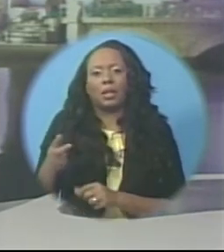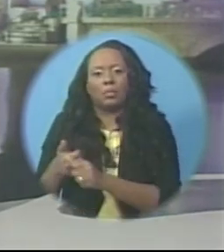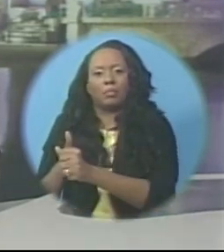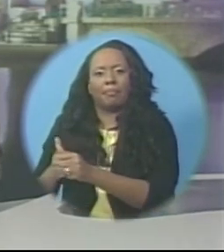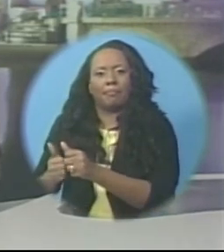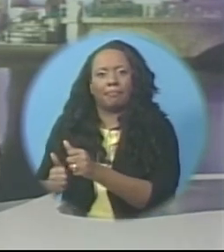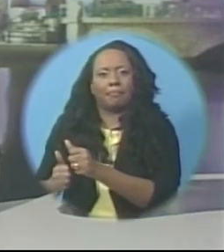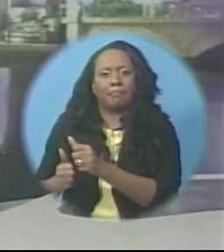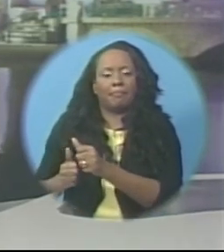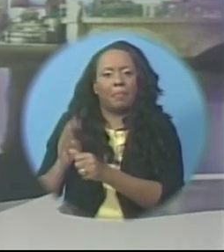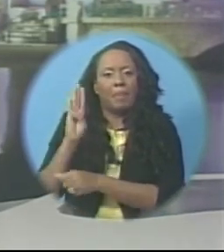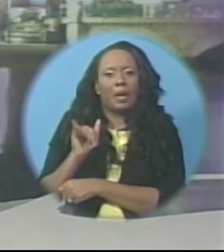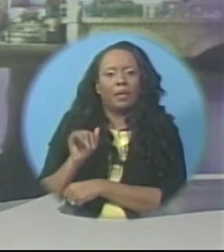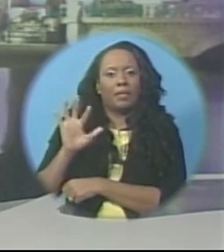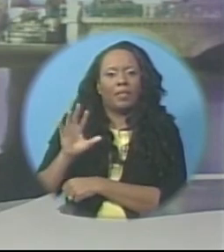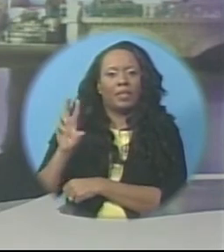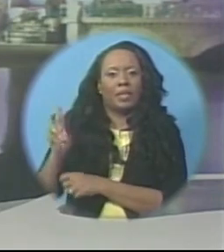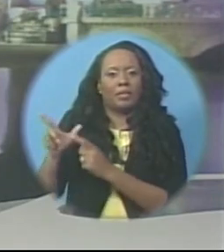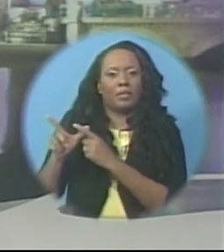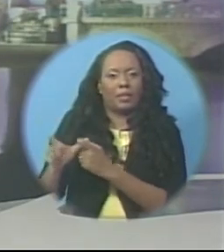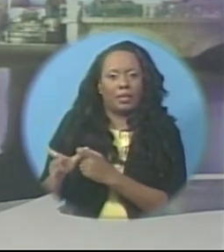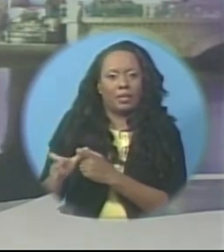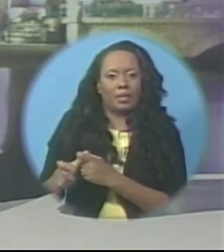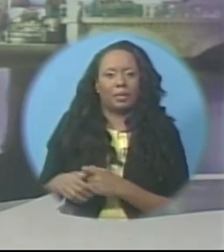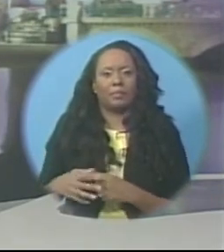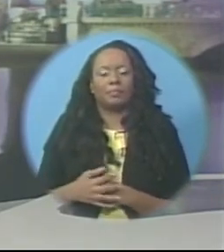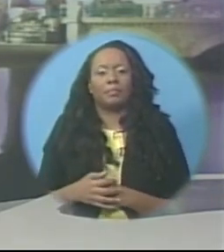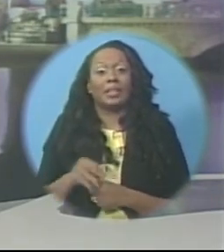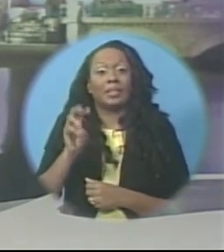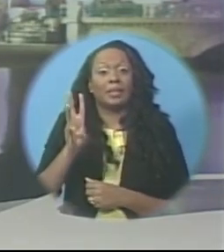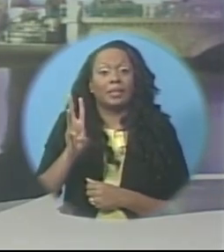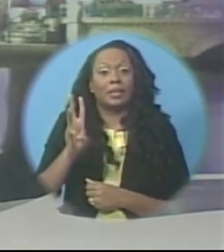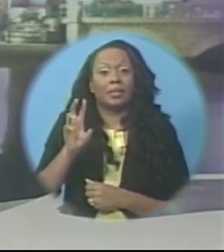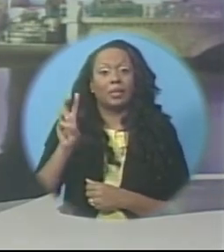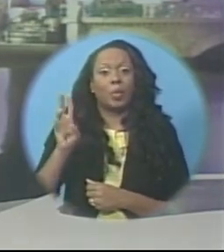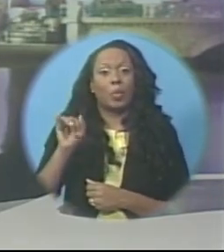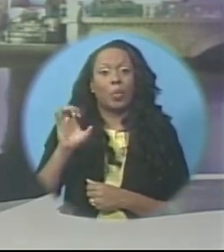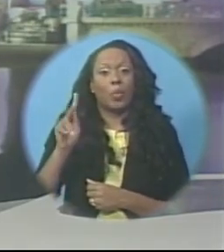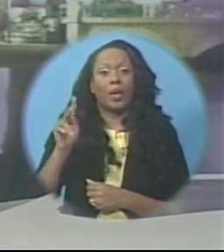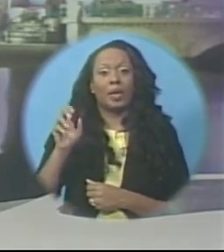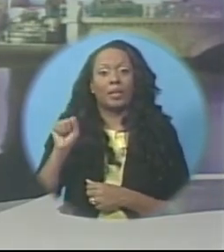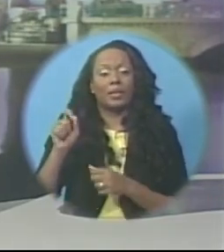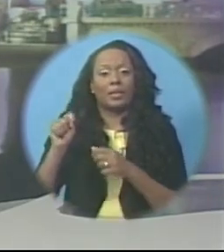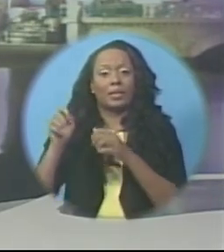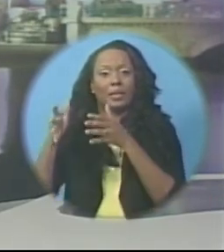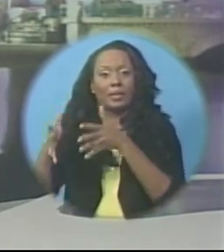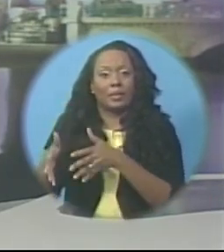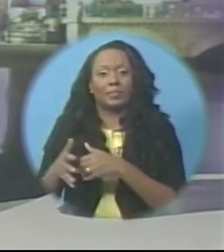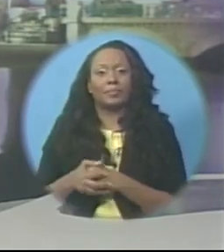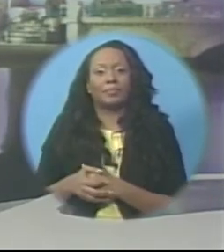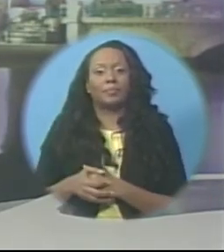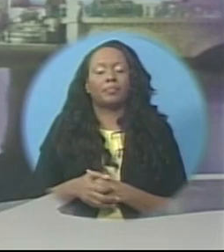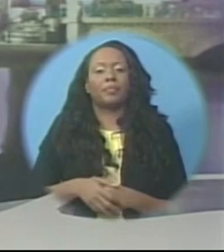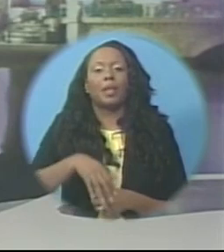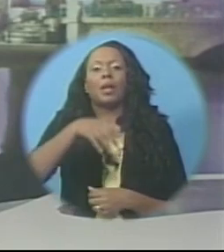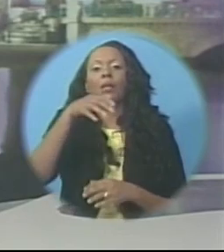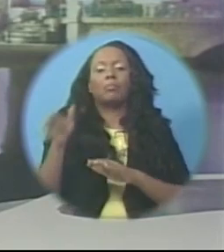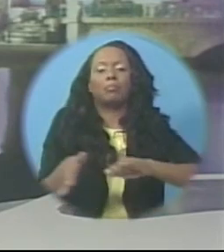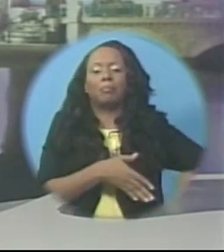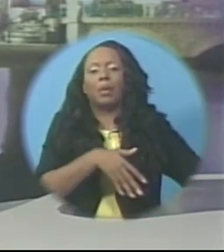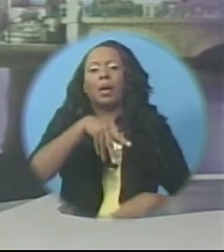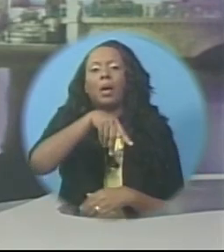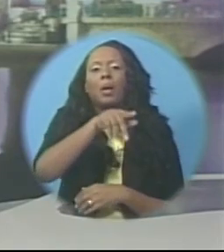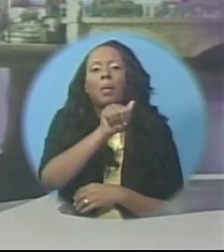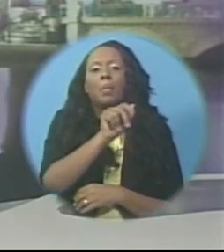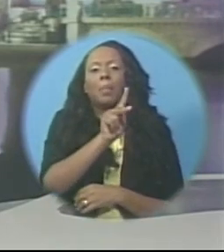runs, with 6 wickets remaining. Meanwhile, in Hamilton, Pakistan require another 364 runs with 10 wickets